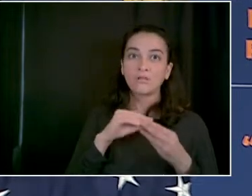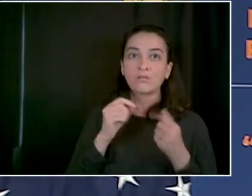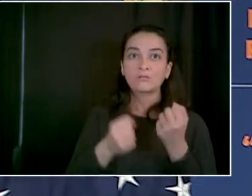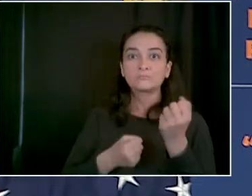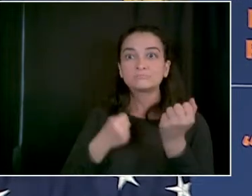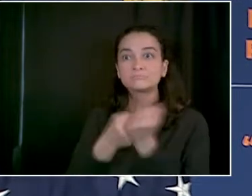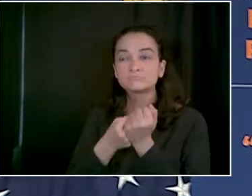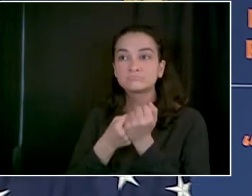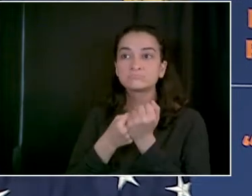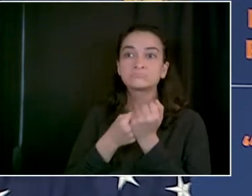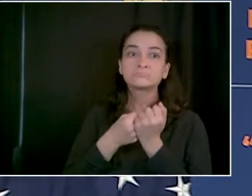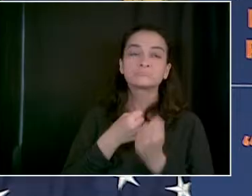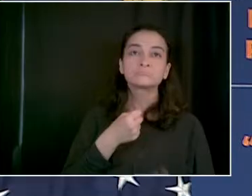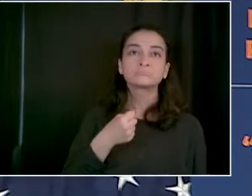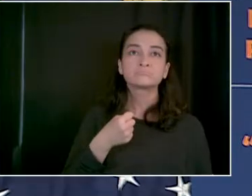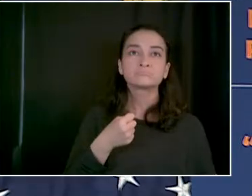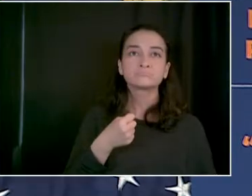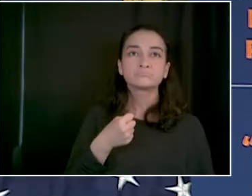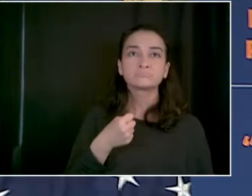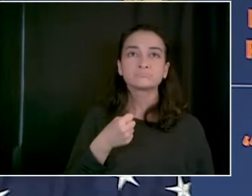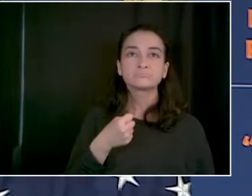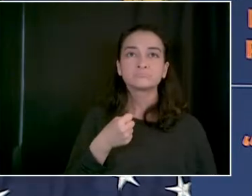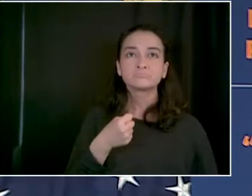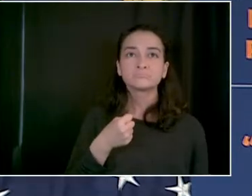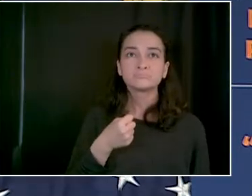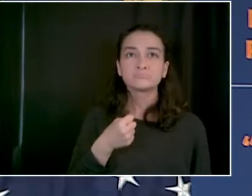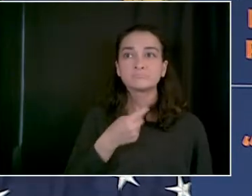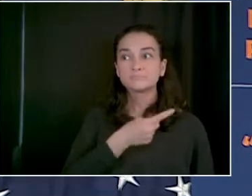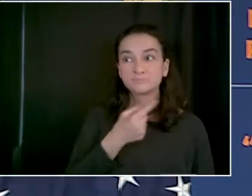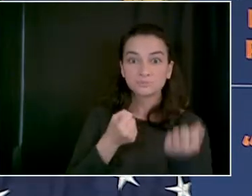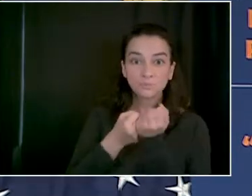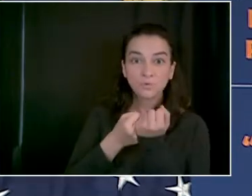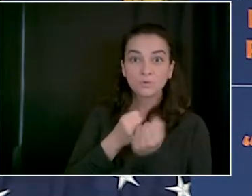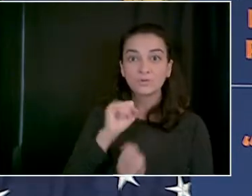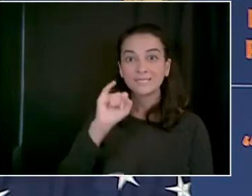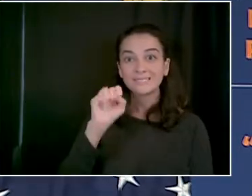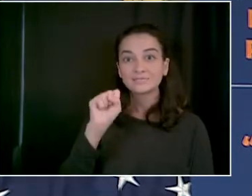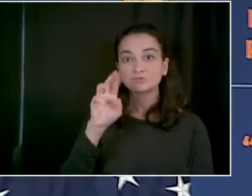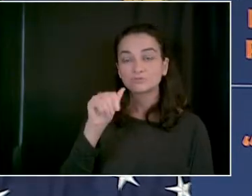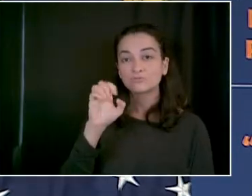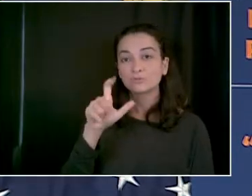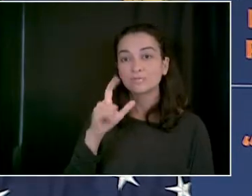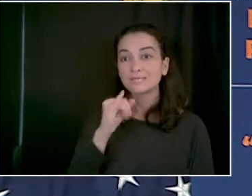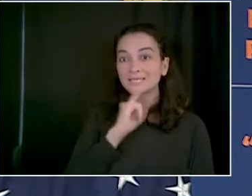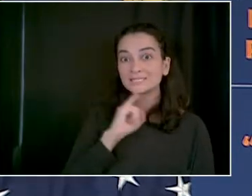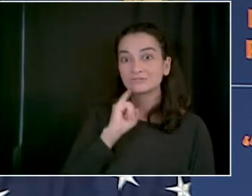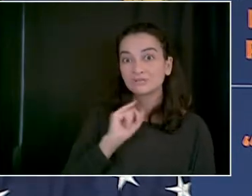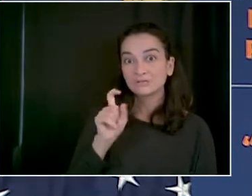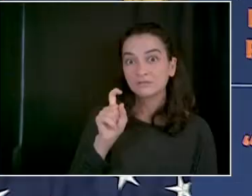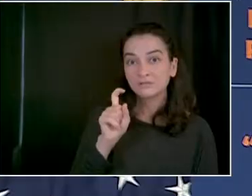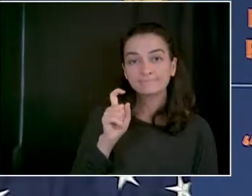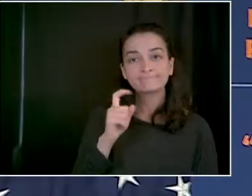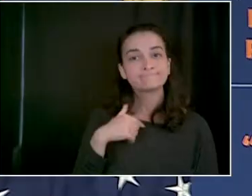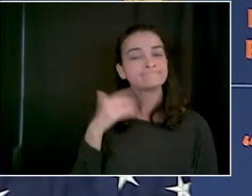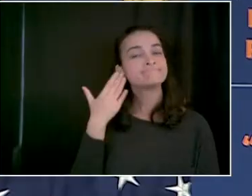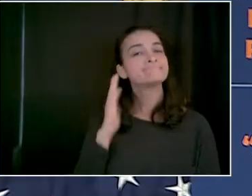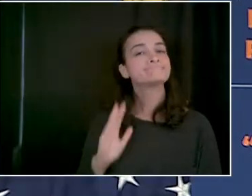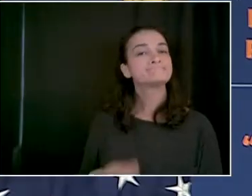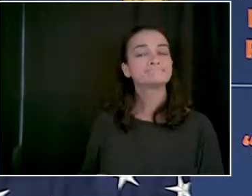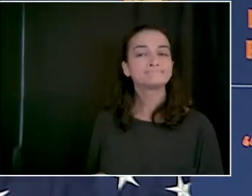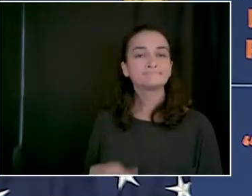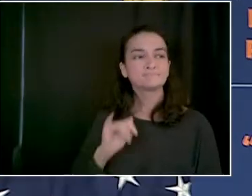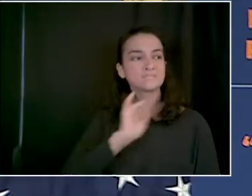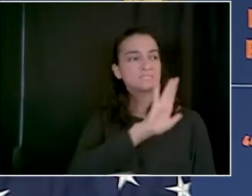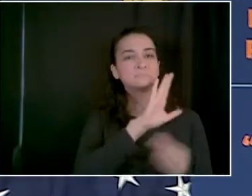that. And I think that our ability to ensure that Jewish New Yorkers